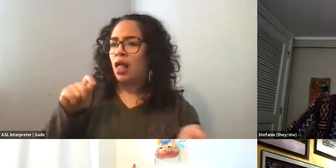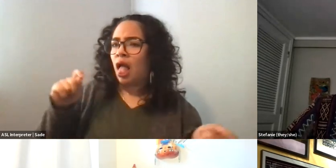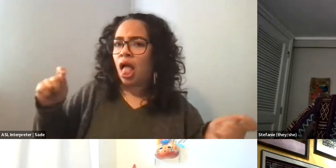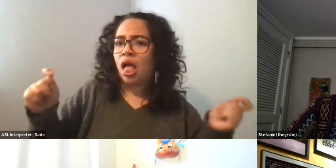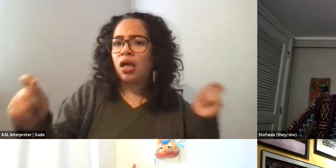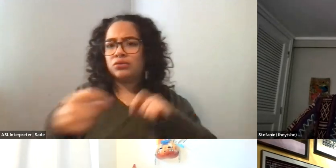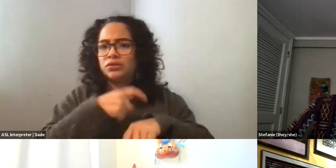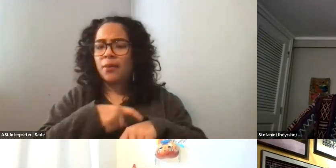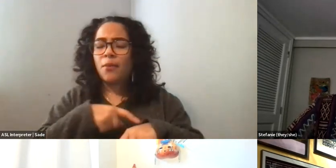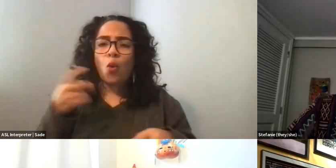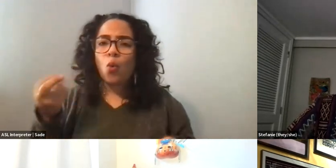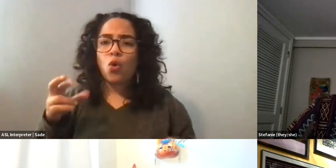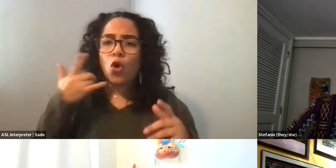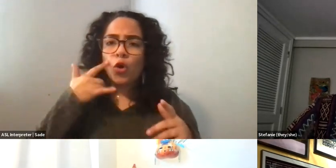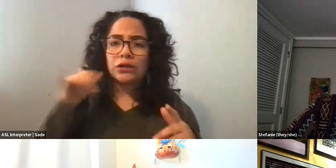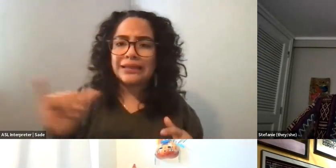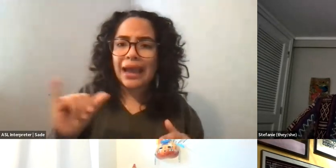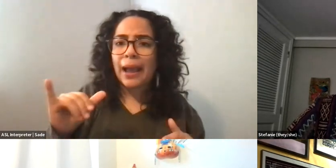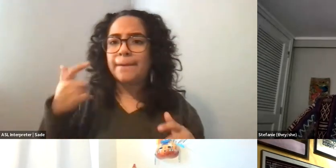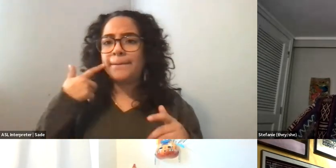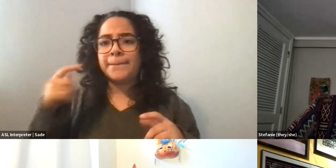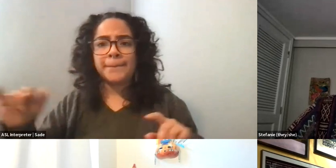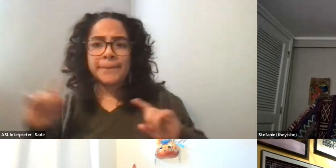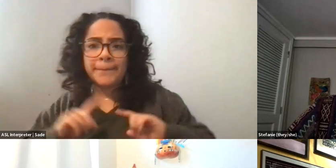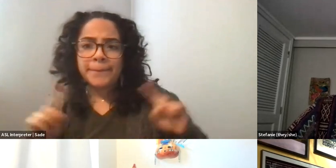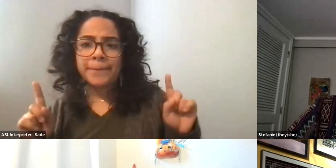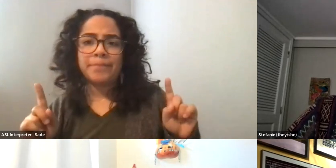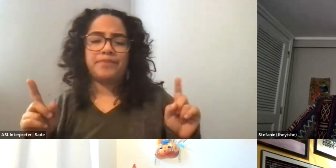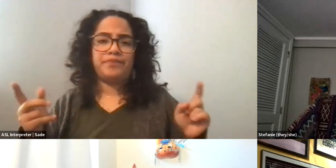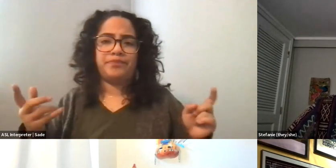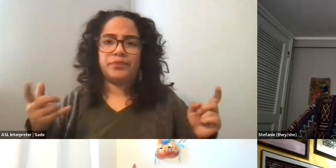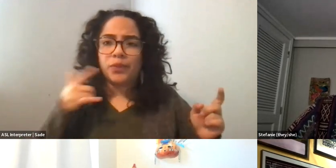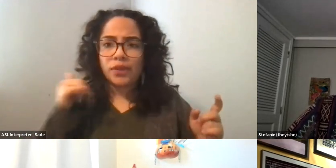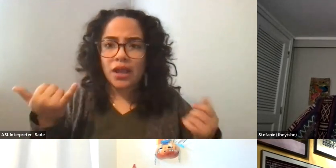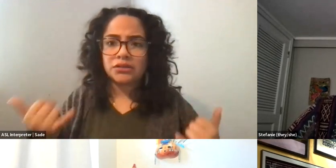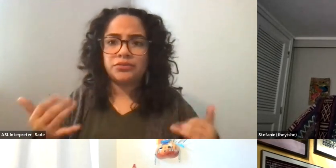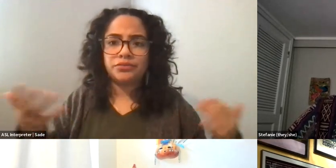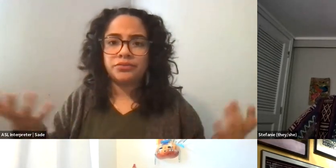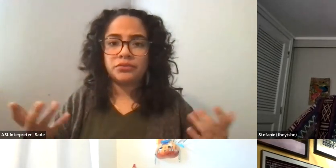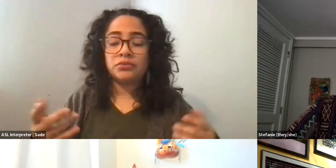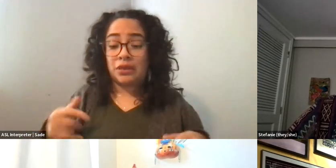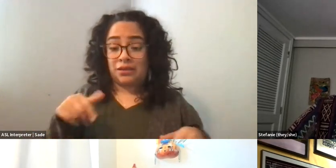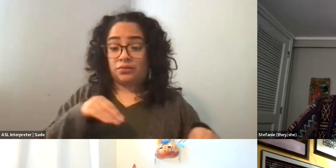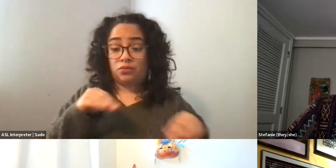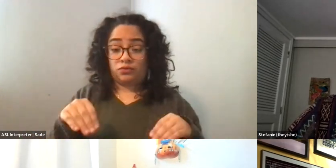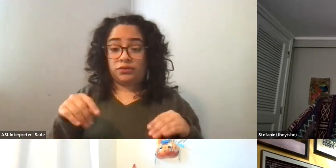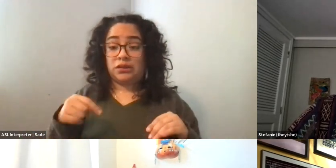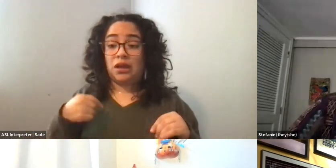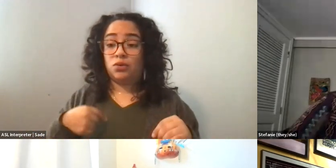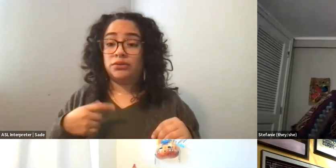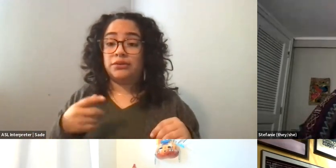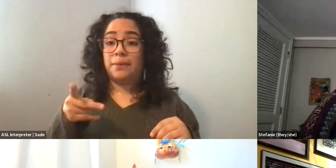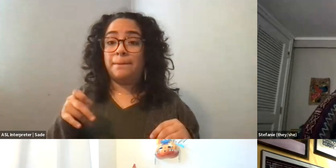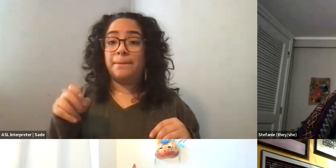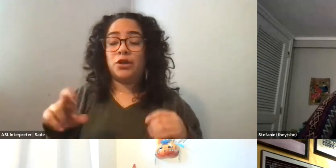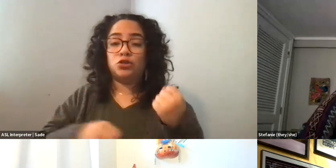now? You know, when I first came into this movement, I was very much introduced through peer support